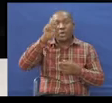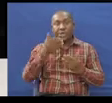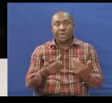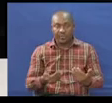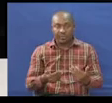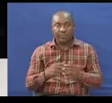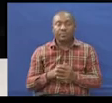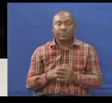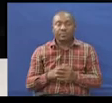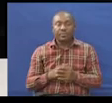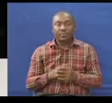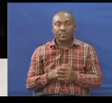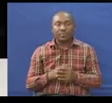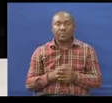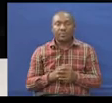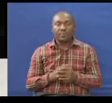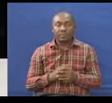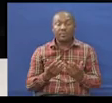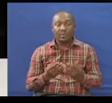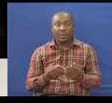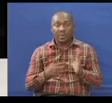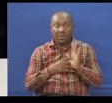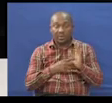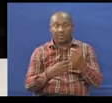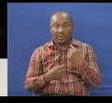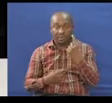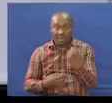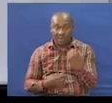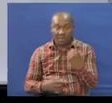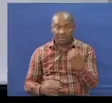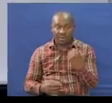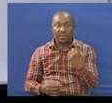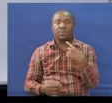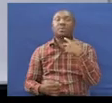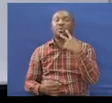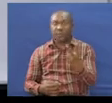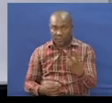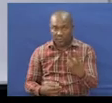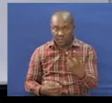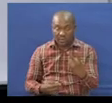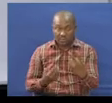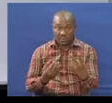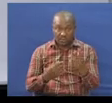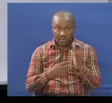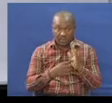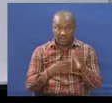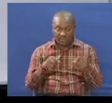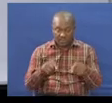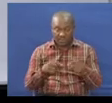Solve the equation given. Let us have a look. That was example number 1. Let us have a look to the second example.